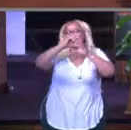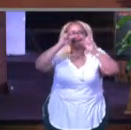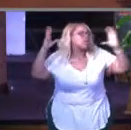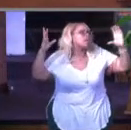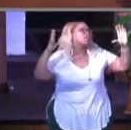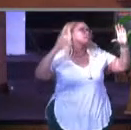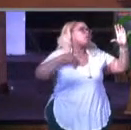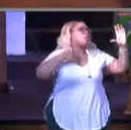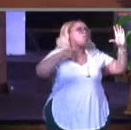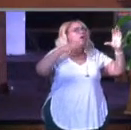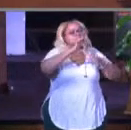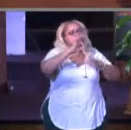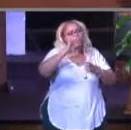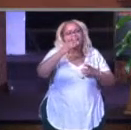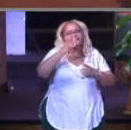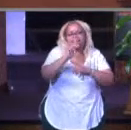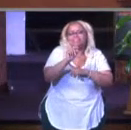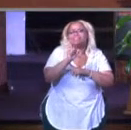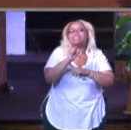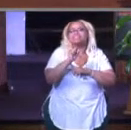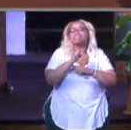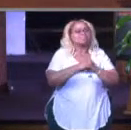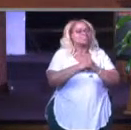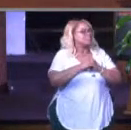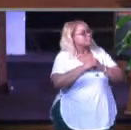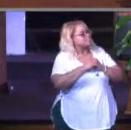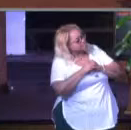want to have spiritual gifts.